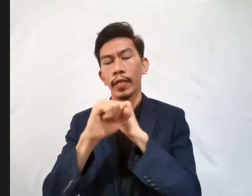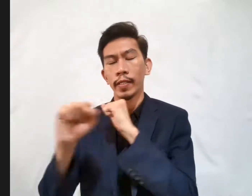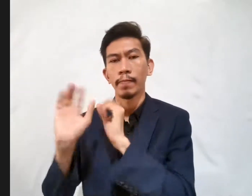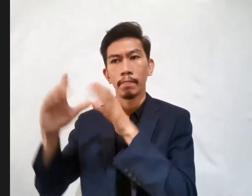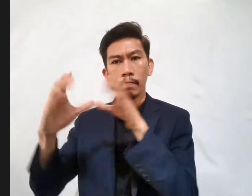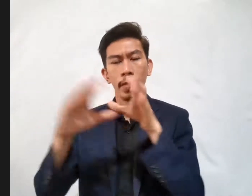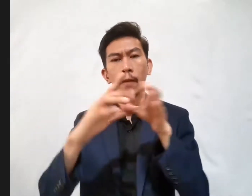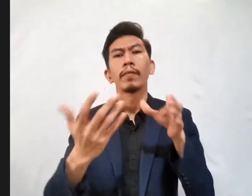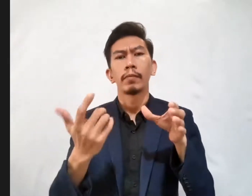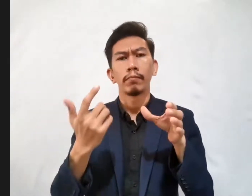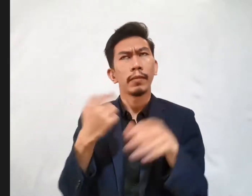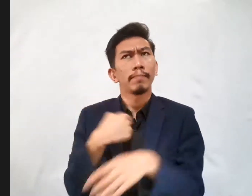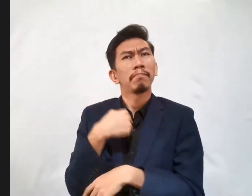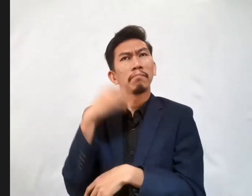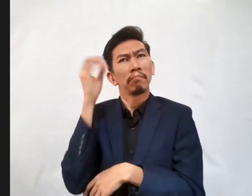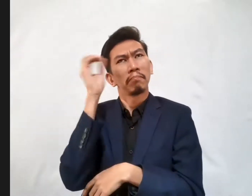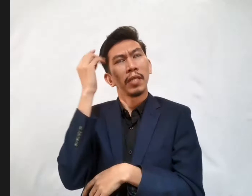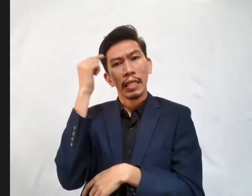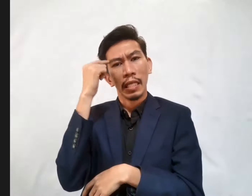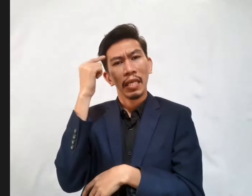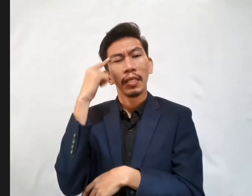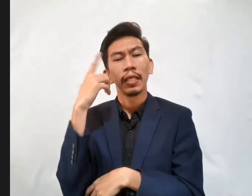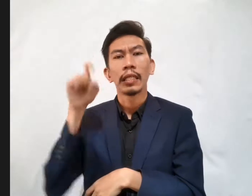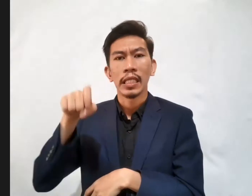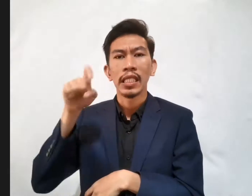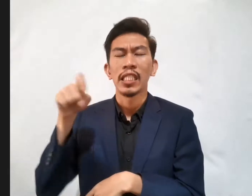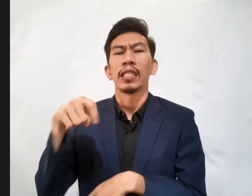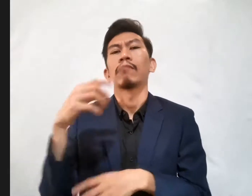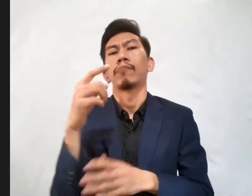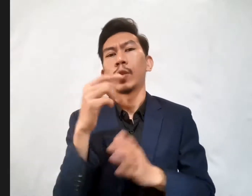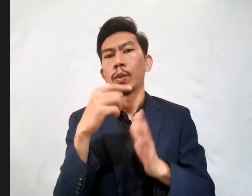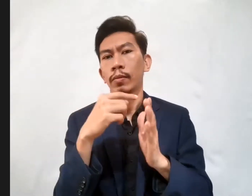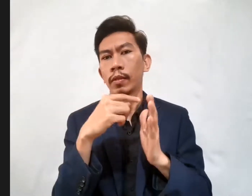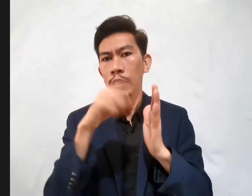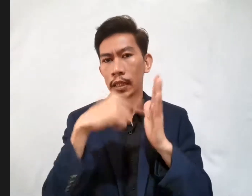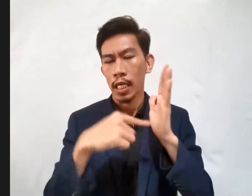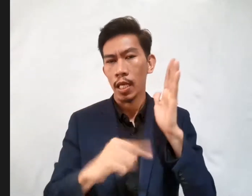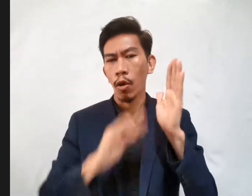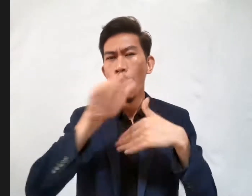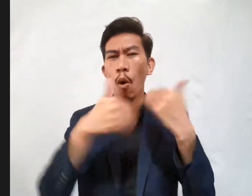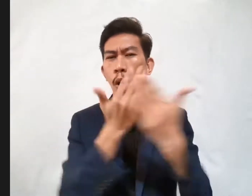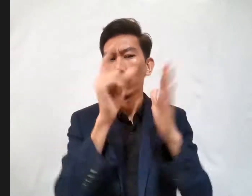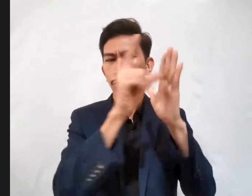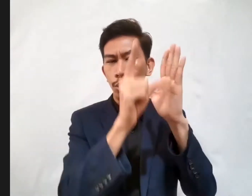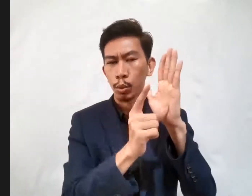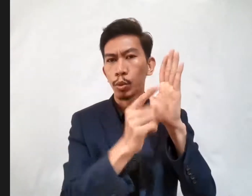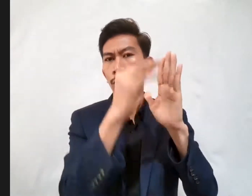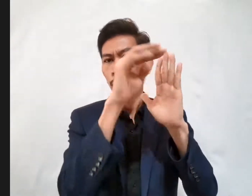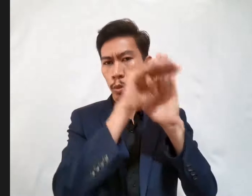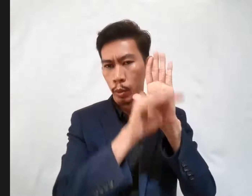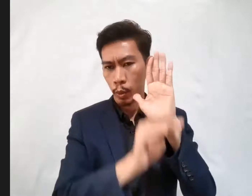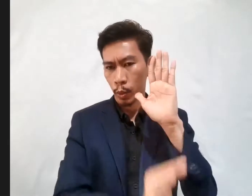we need to find a way to inventory all the health-related laws that still remain to